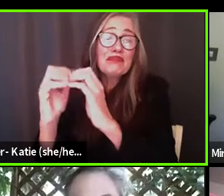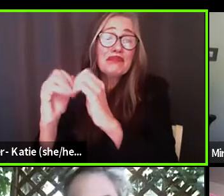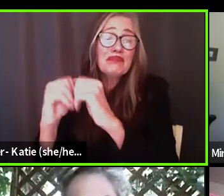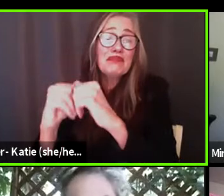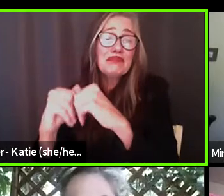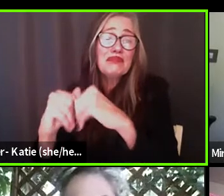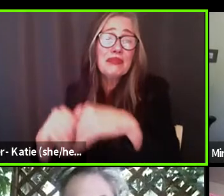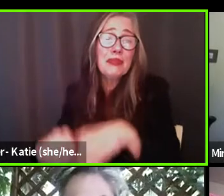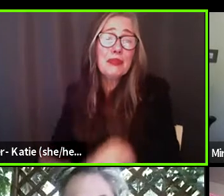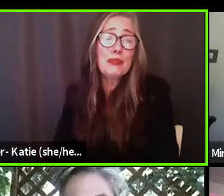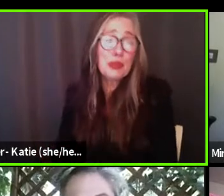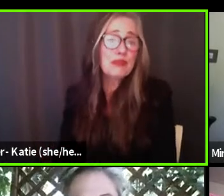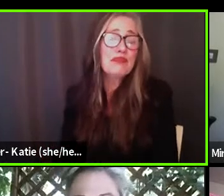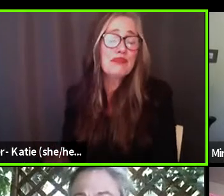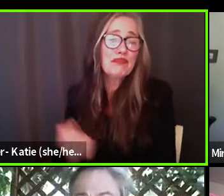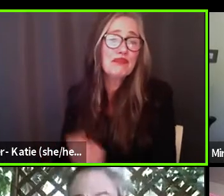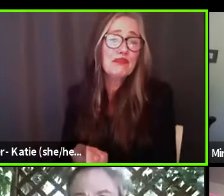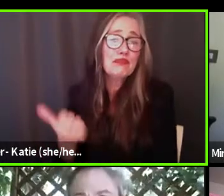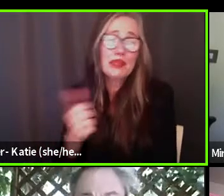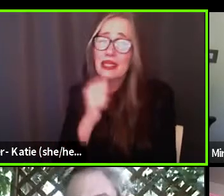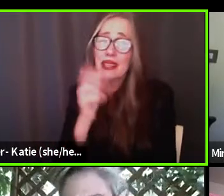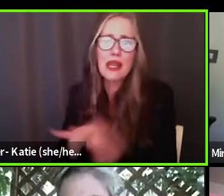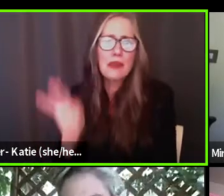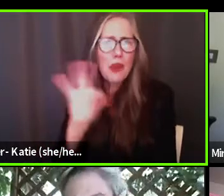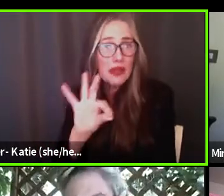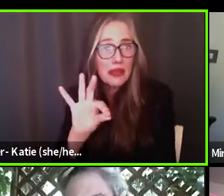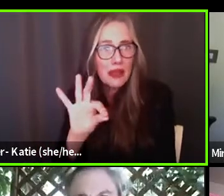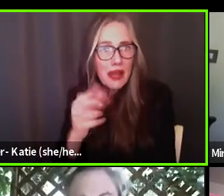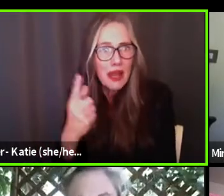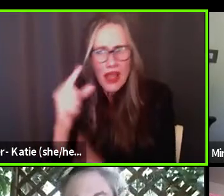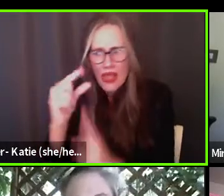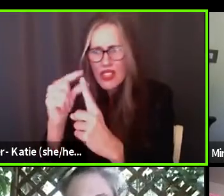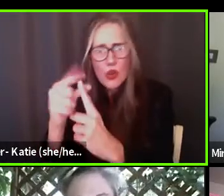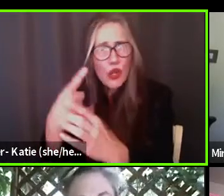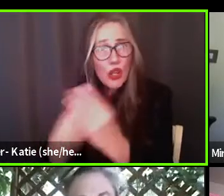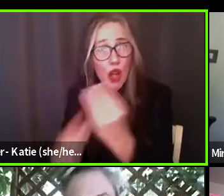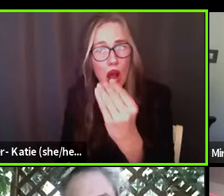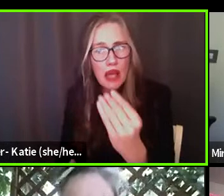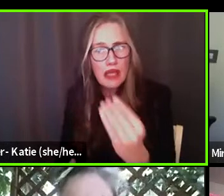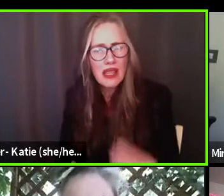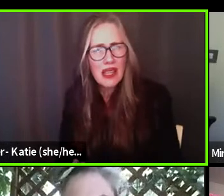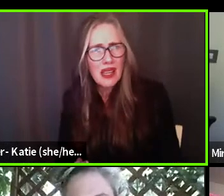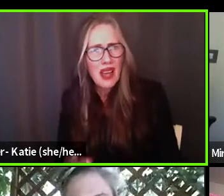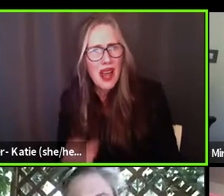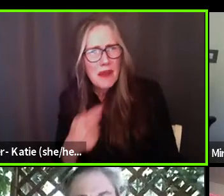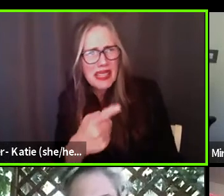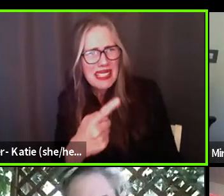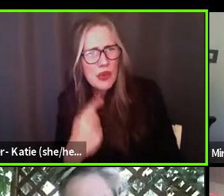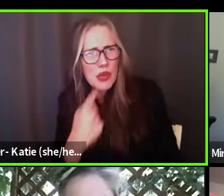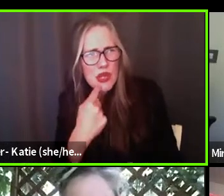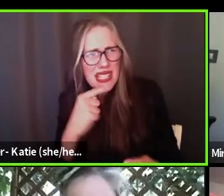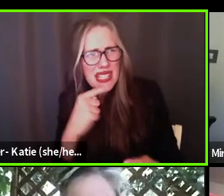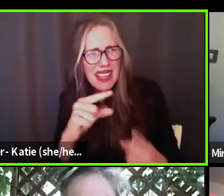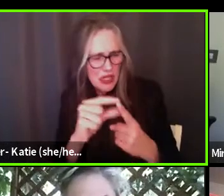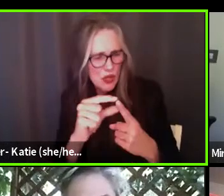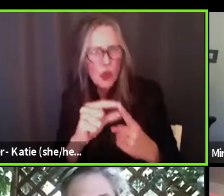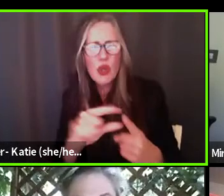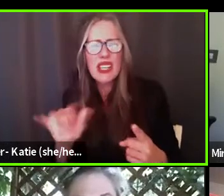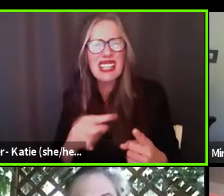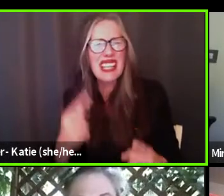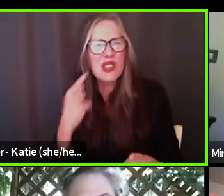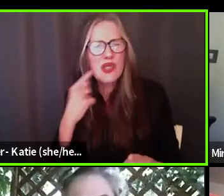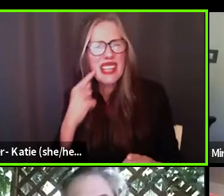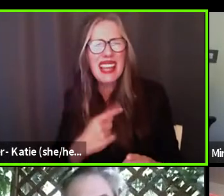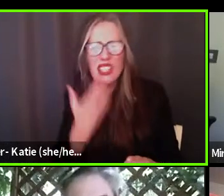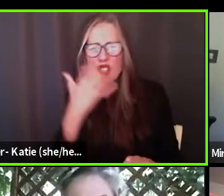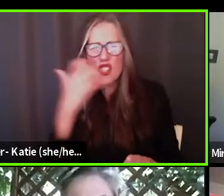in the prison of rights movement saying to me he's like yo cindy when you say this word it's like you're just screaming vagina i don't understand what you're saying and